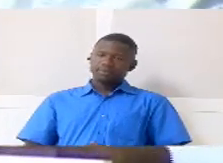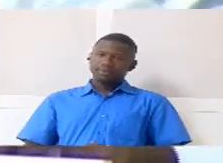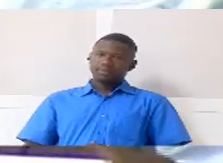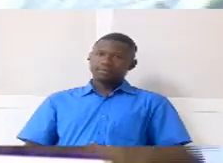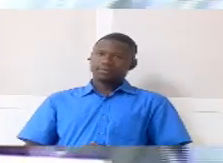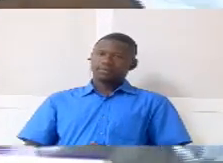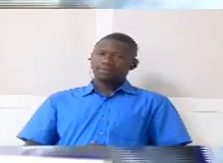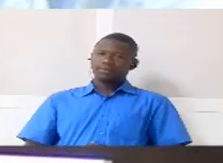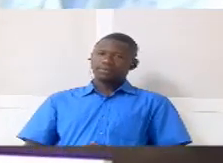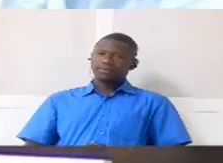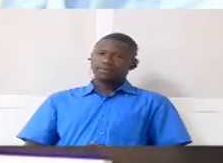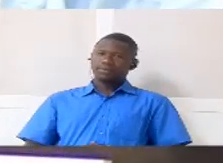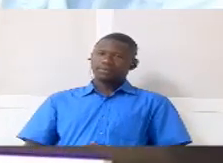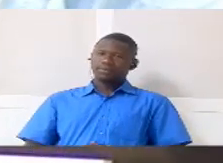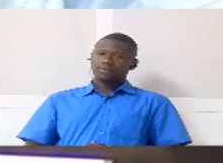or detainees